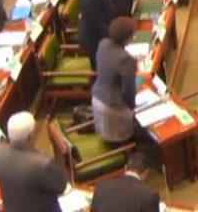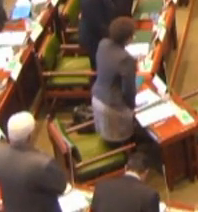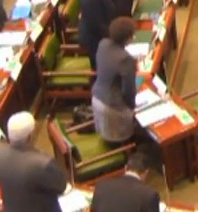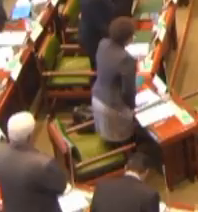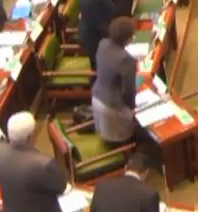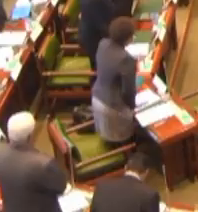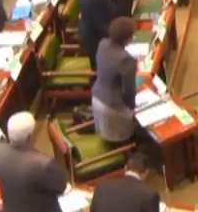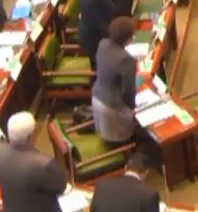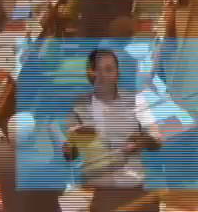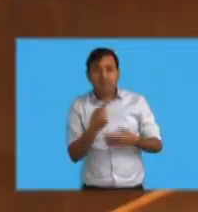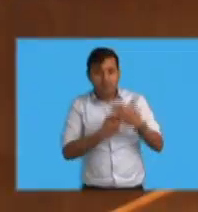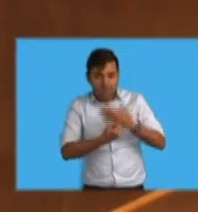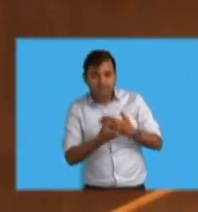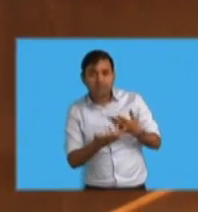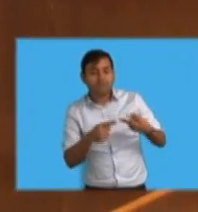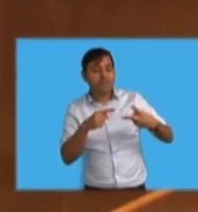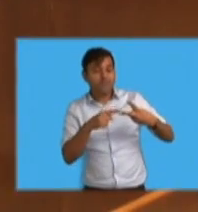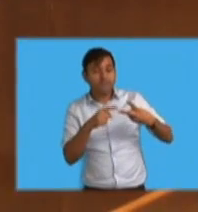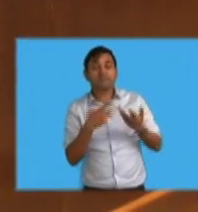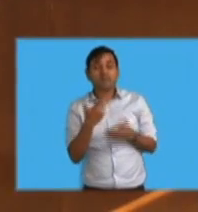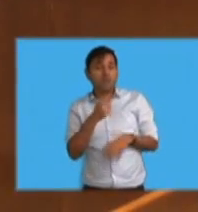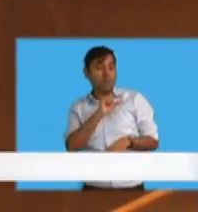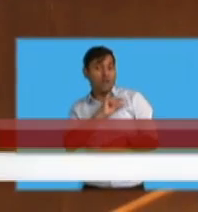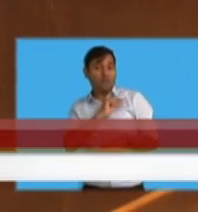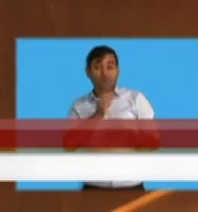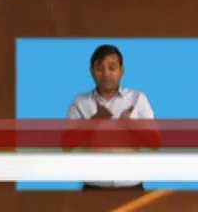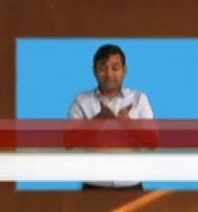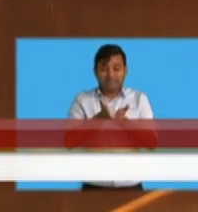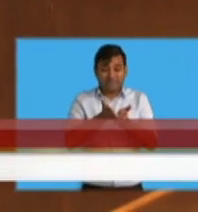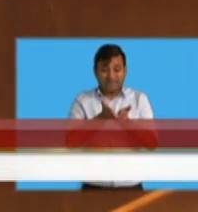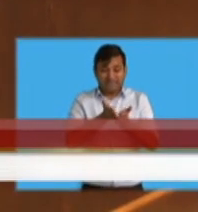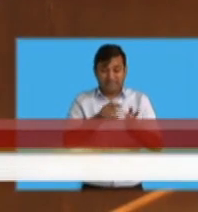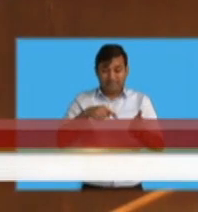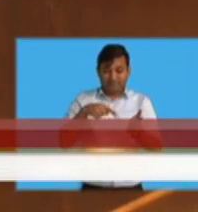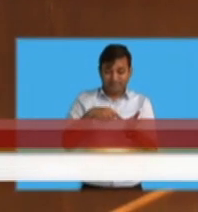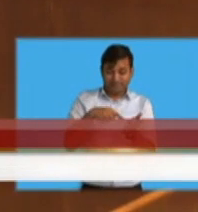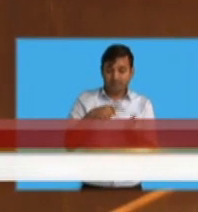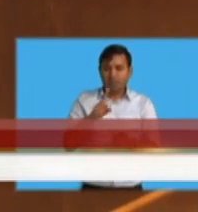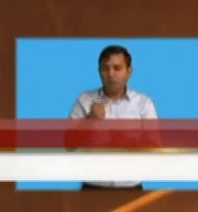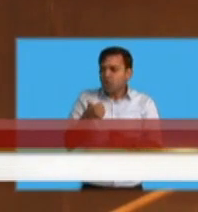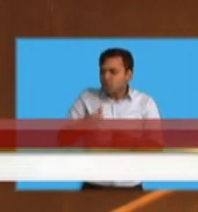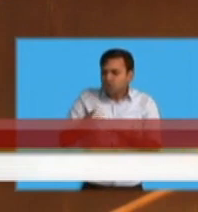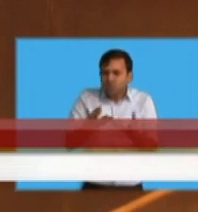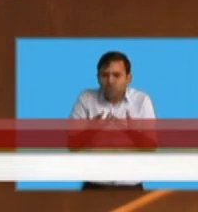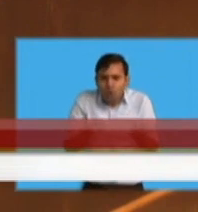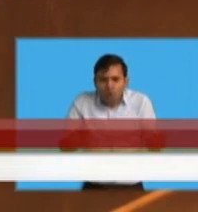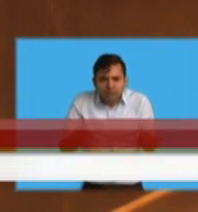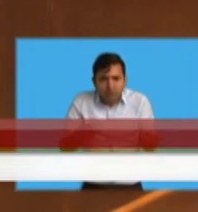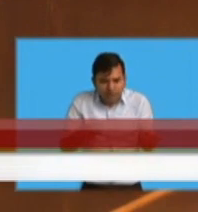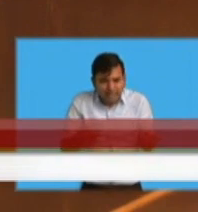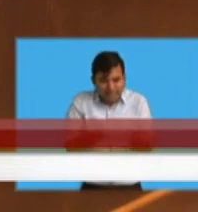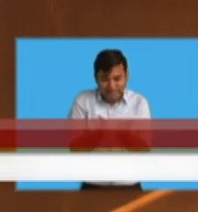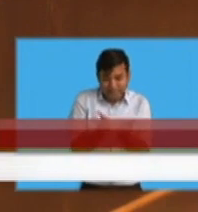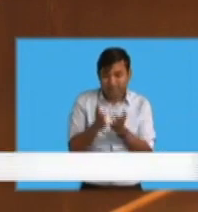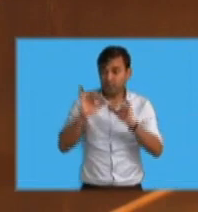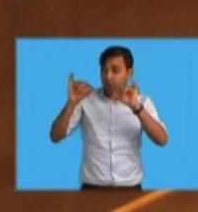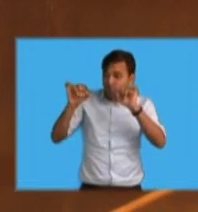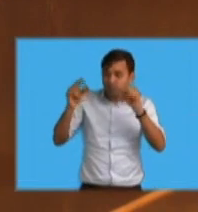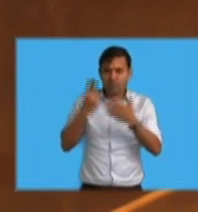the leasing of reefs. Madam Speaker, this is critical. If indeed Daito don't own the Ngolingoli and the state owns